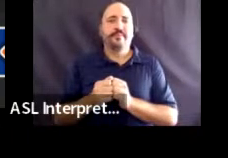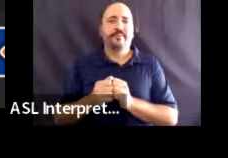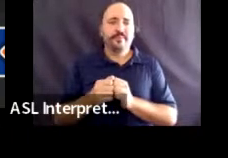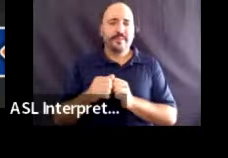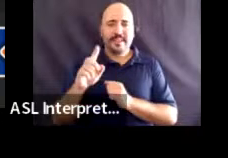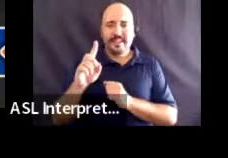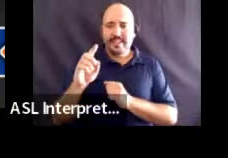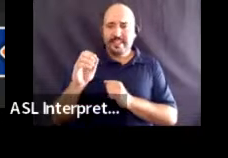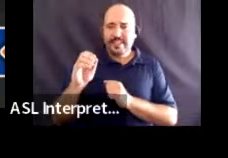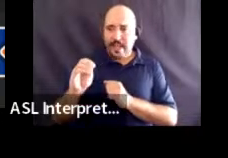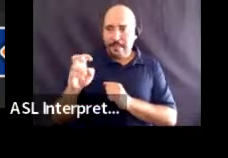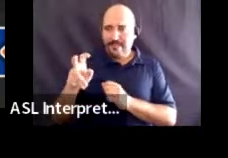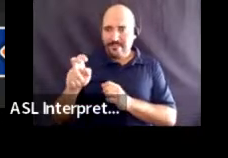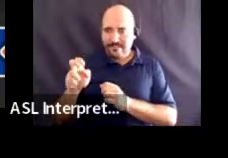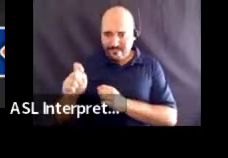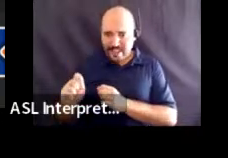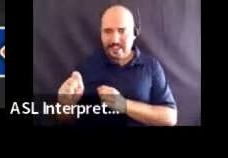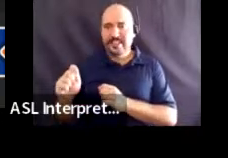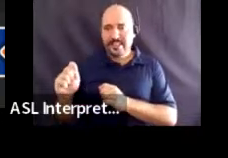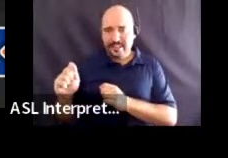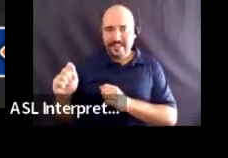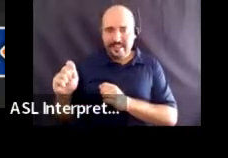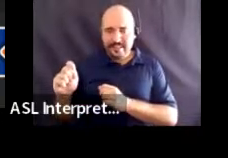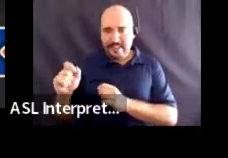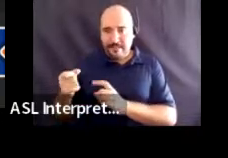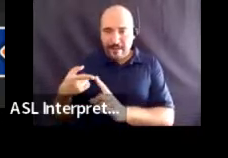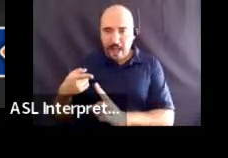event firing that changes